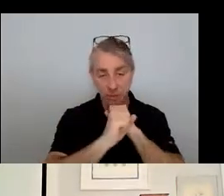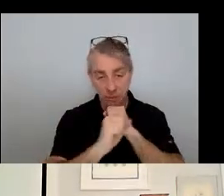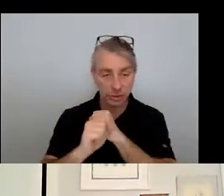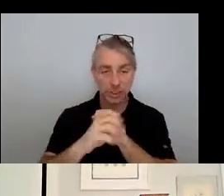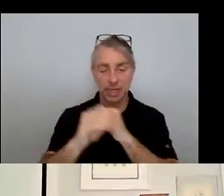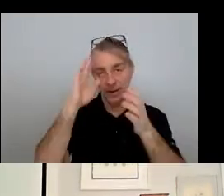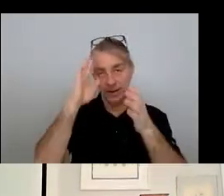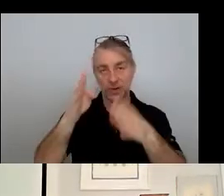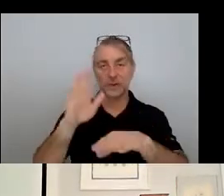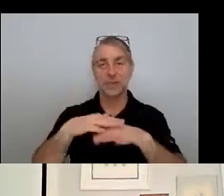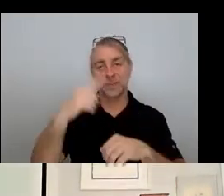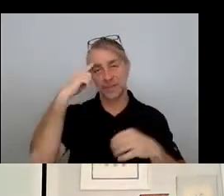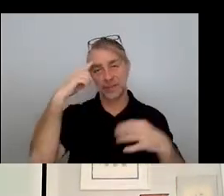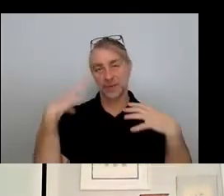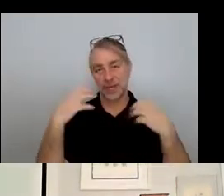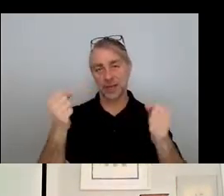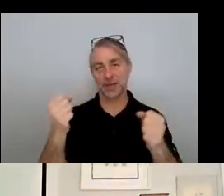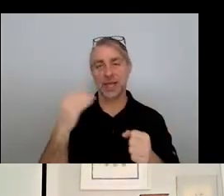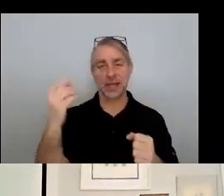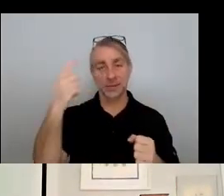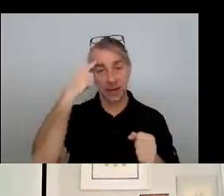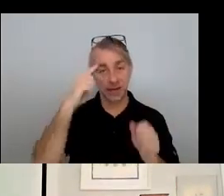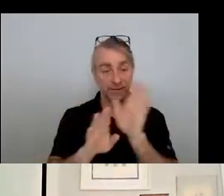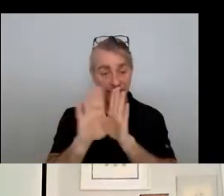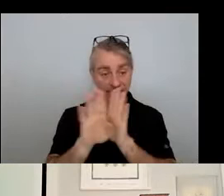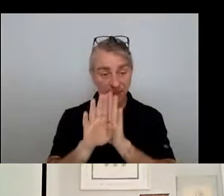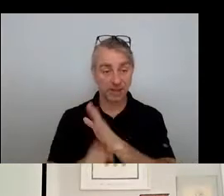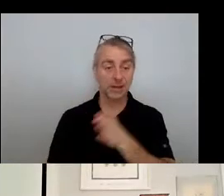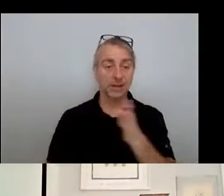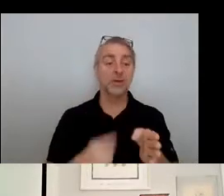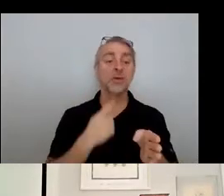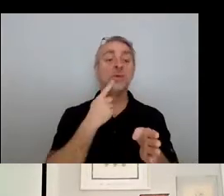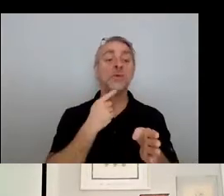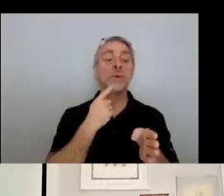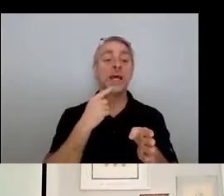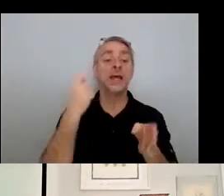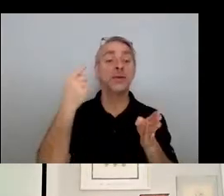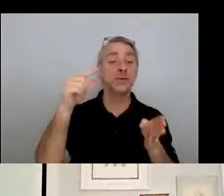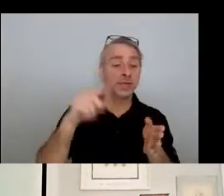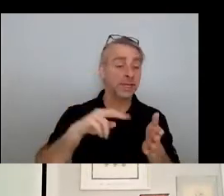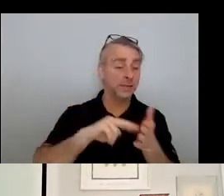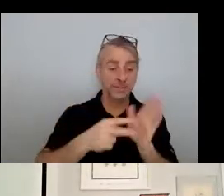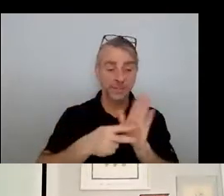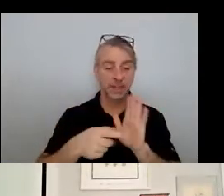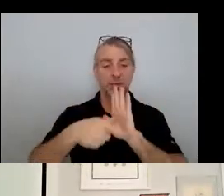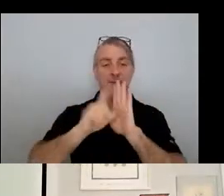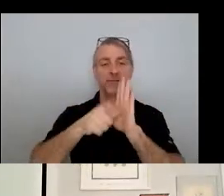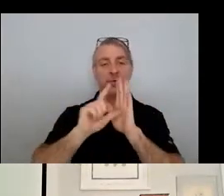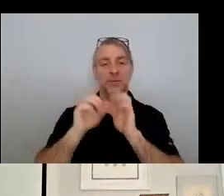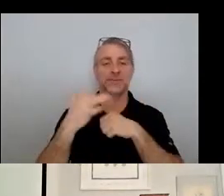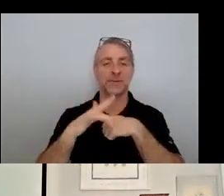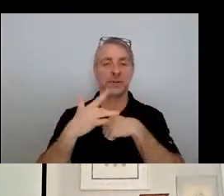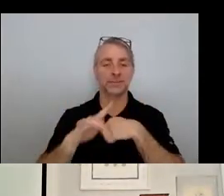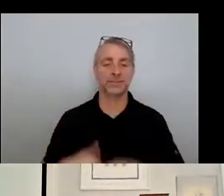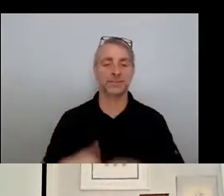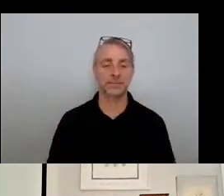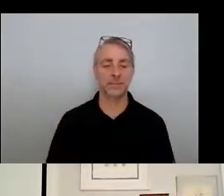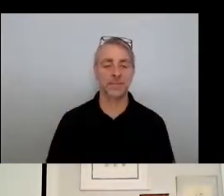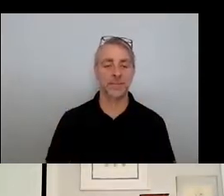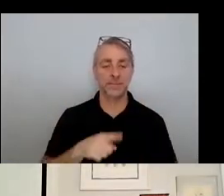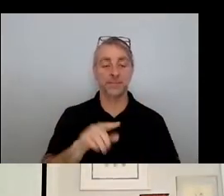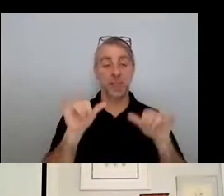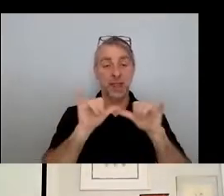cognitive development. And the red and green bubbles are looking at reviews. And you can also see the size of the